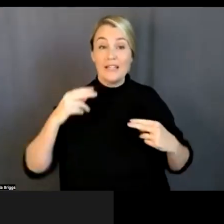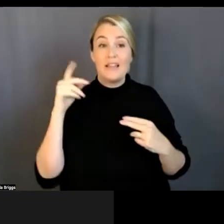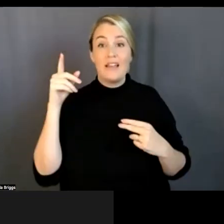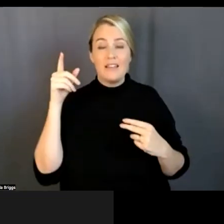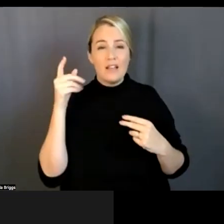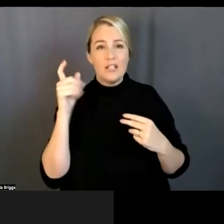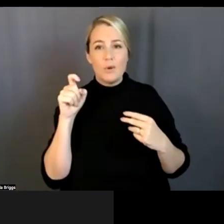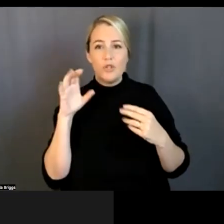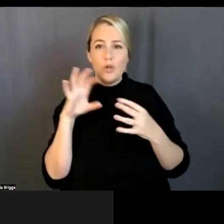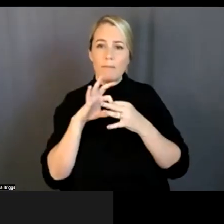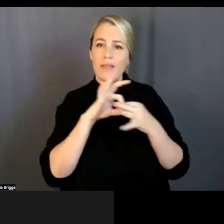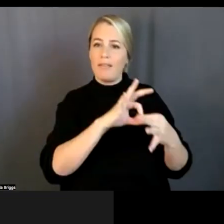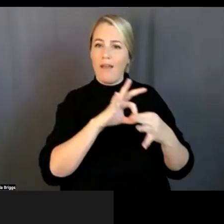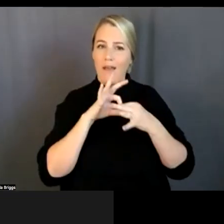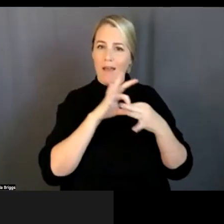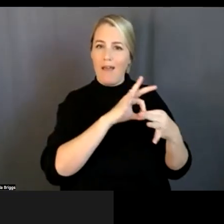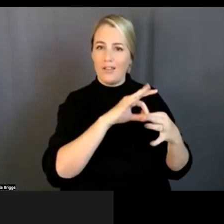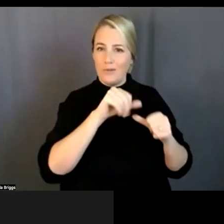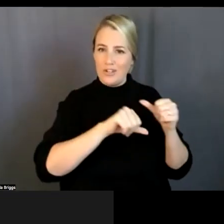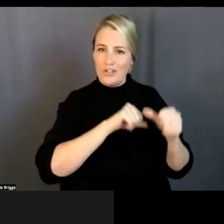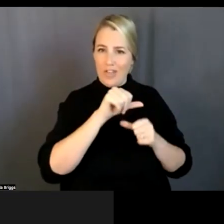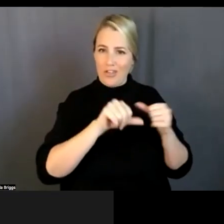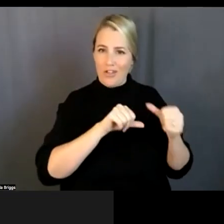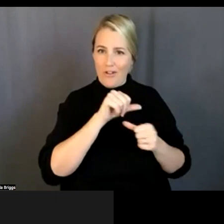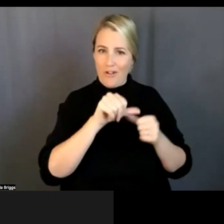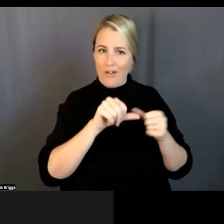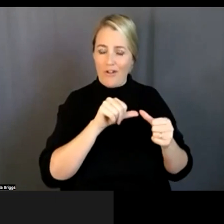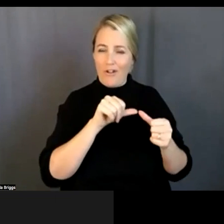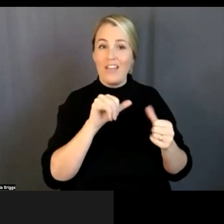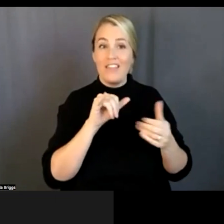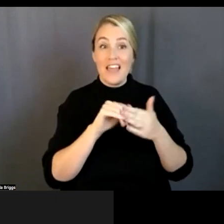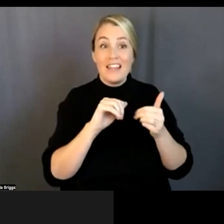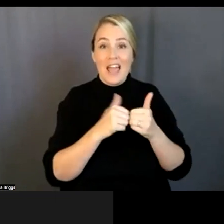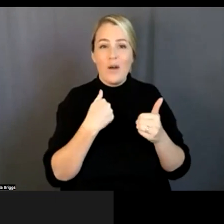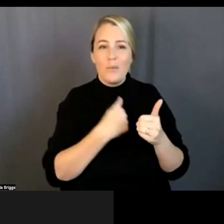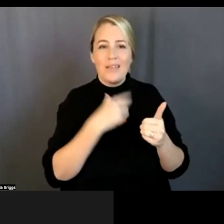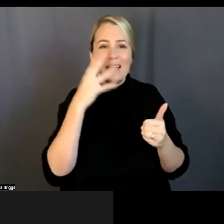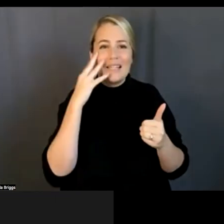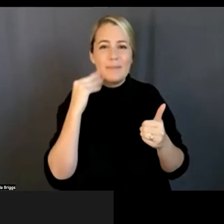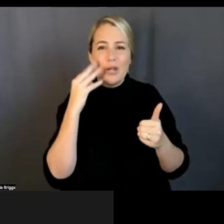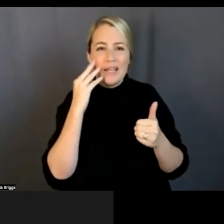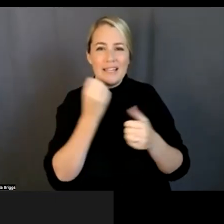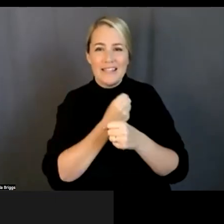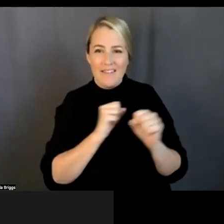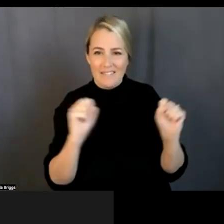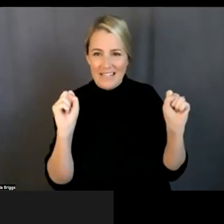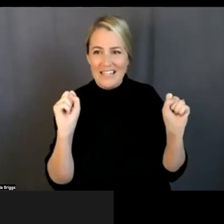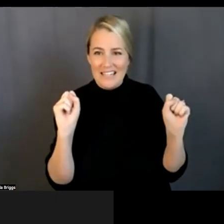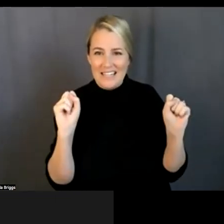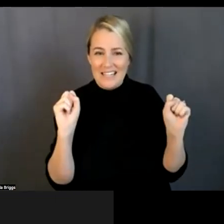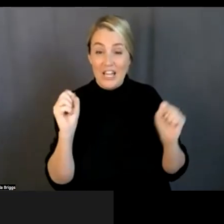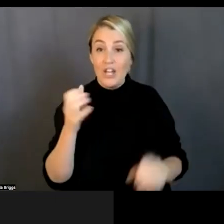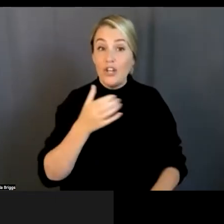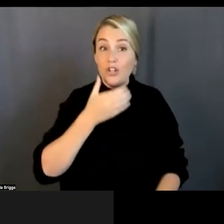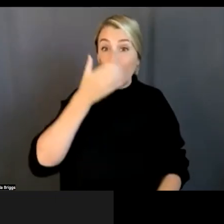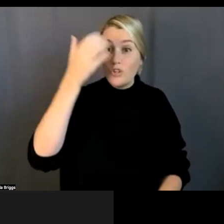belong to each other. This is how we access and experience safety. Giraffes come out of the womb and they